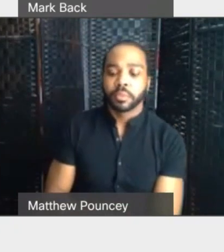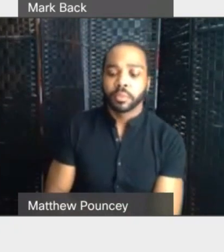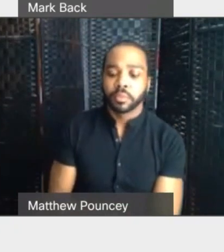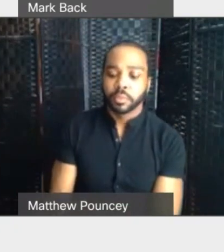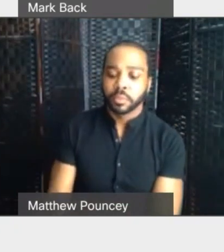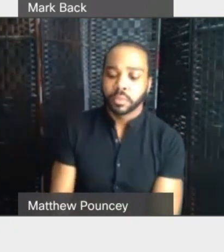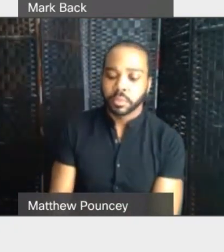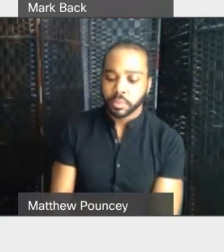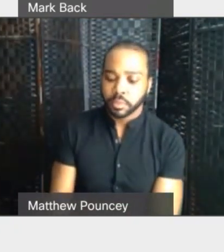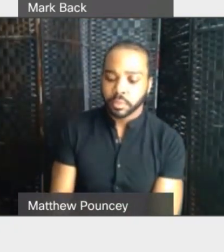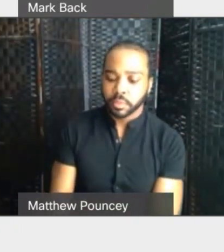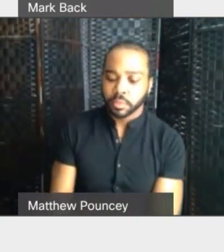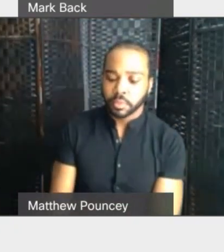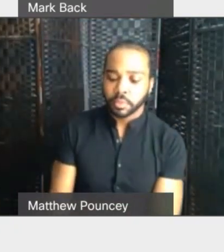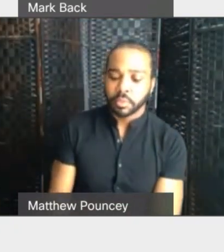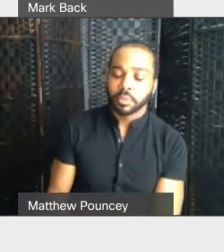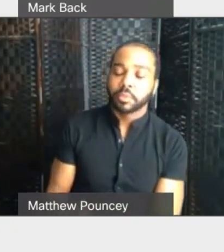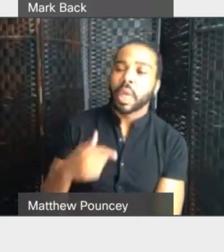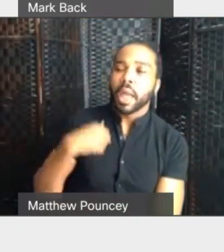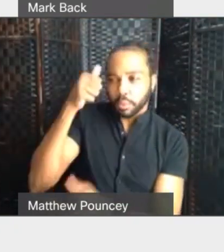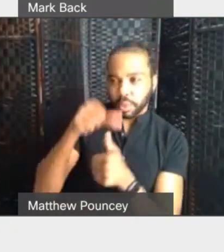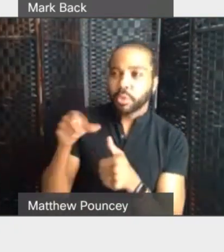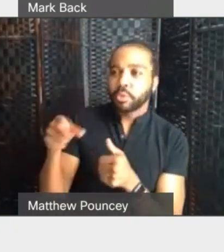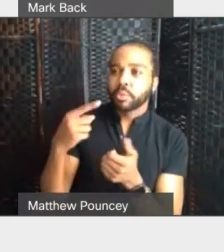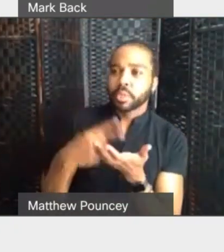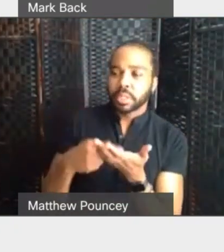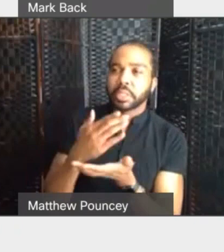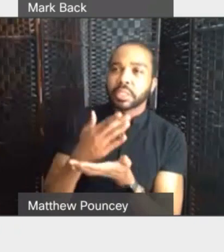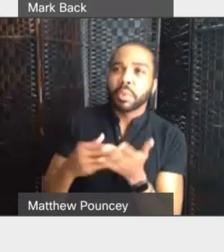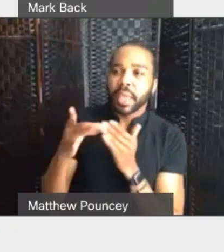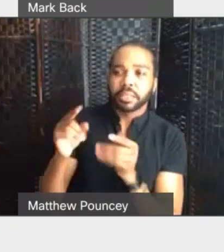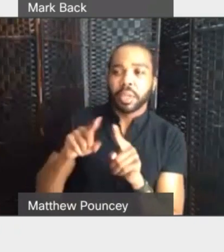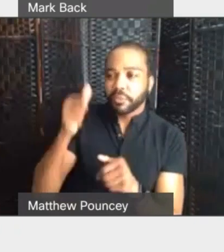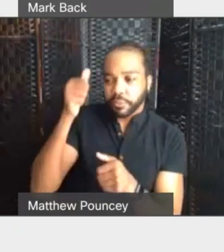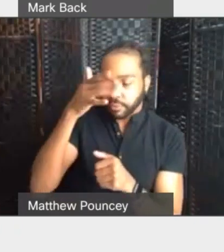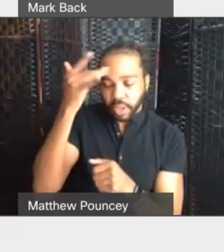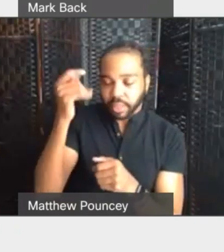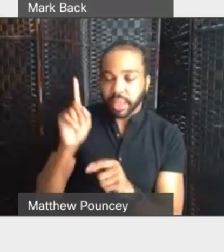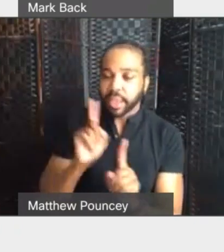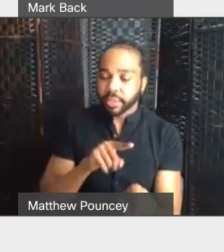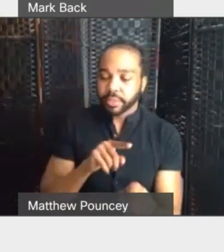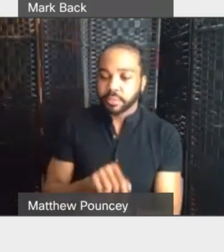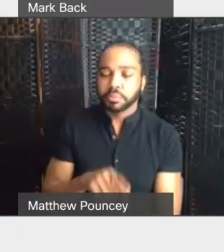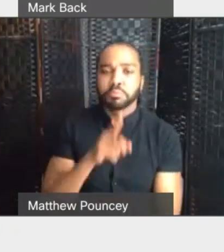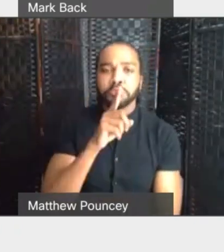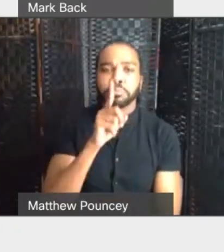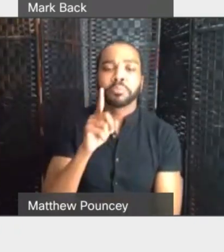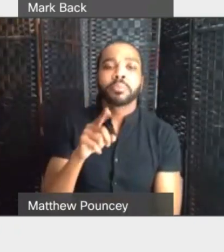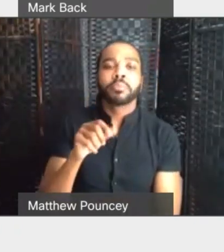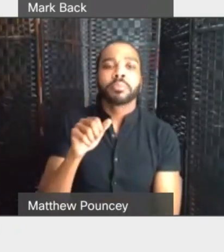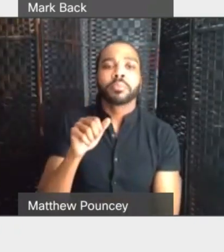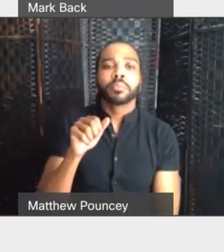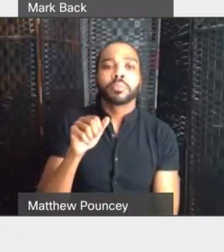So, and I remember you went over the guidance, but I don't remember the answer to that question. Sorry. Sure. Well, for